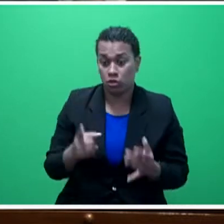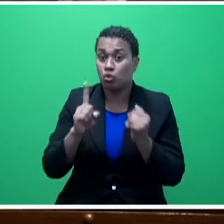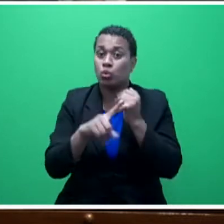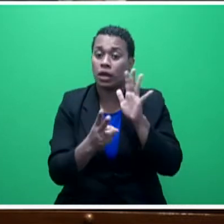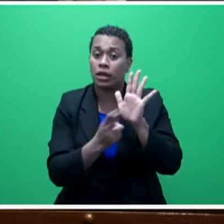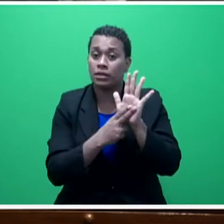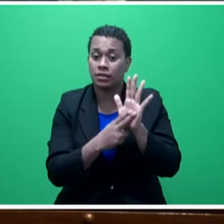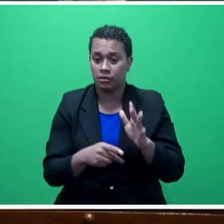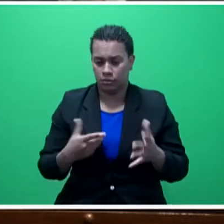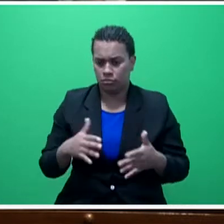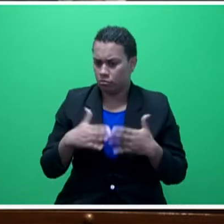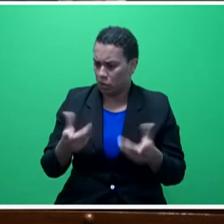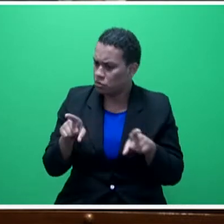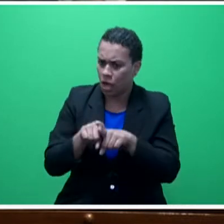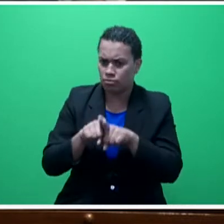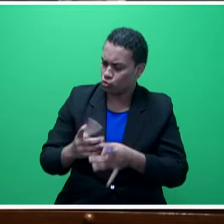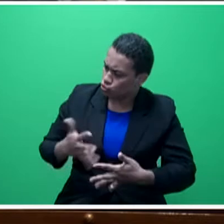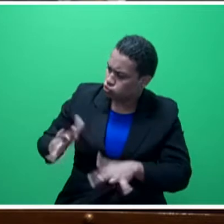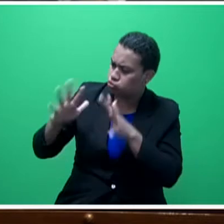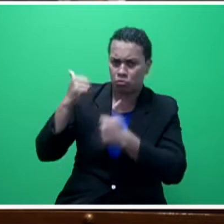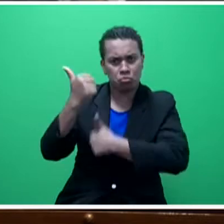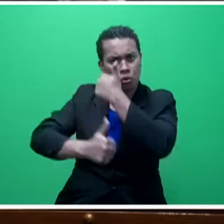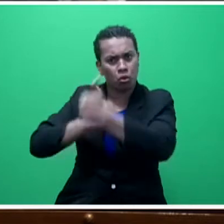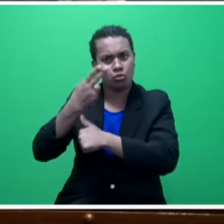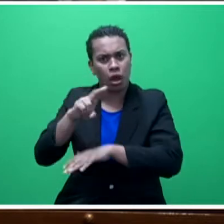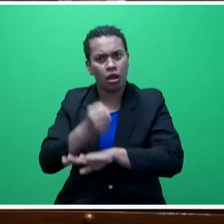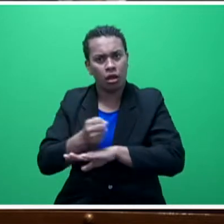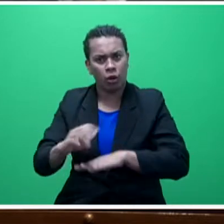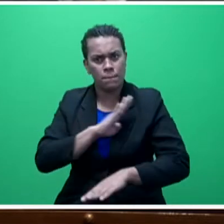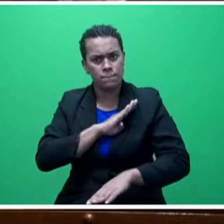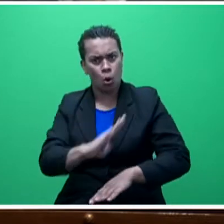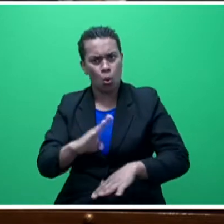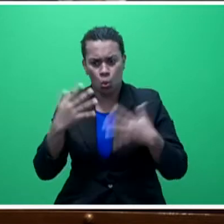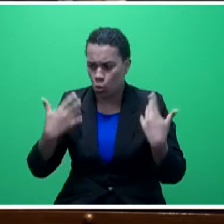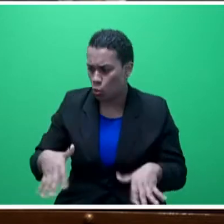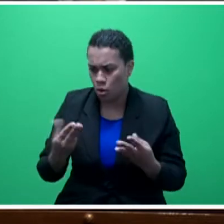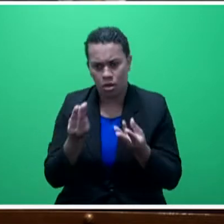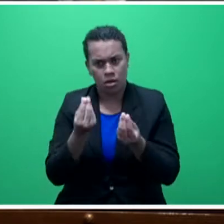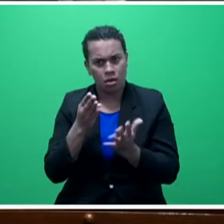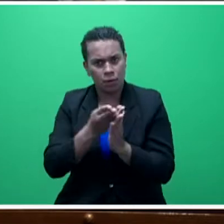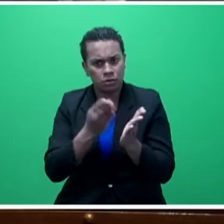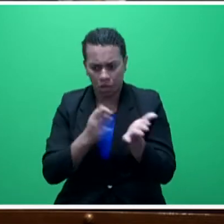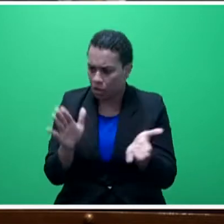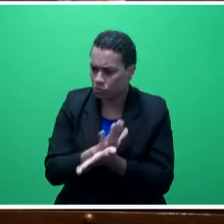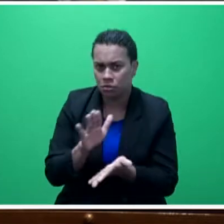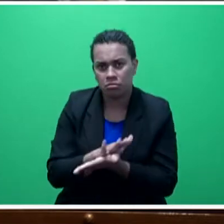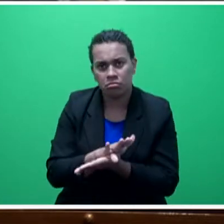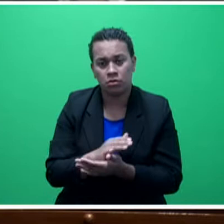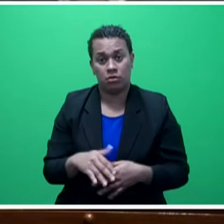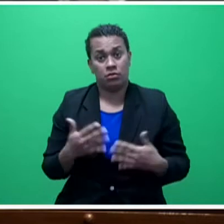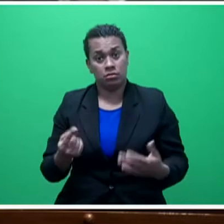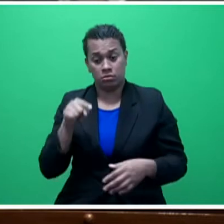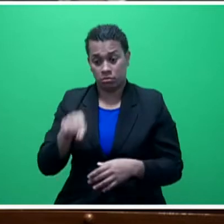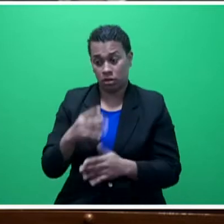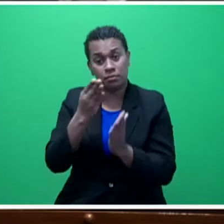commended the Fijian government for a bold and courageous budget. Mr. Speaker, sir, this new budget continues to prioritize what